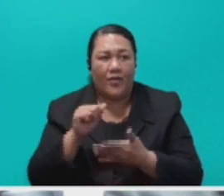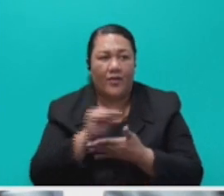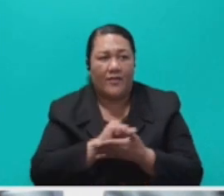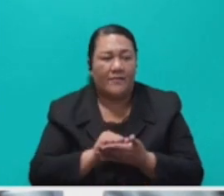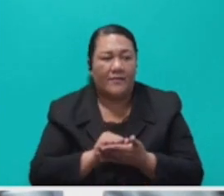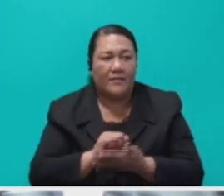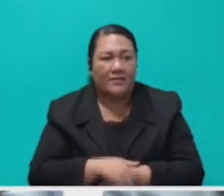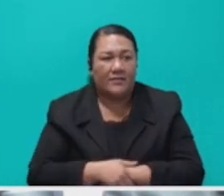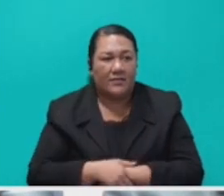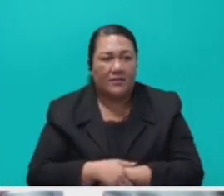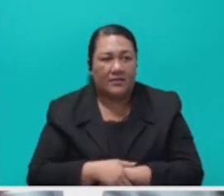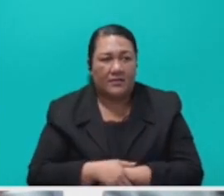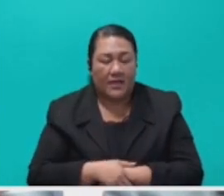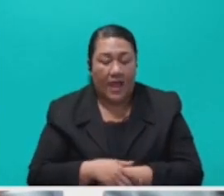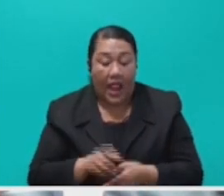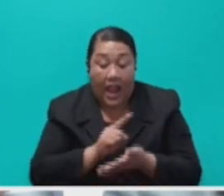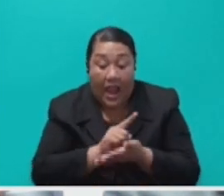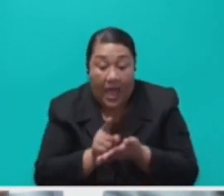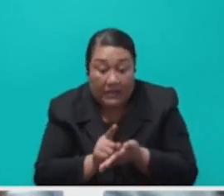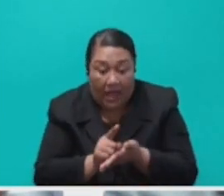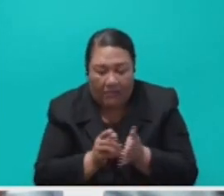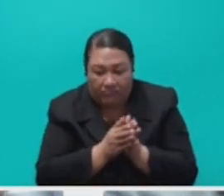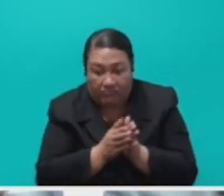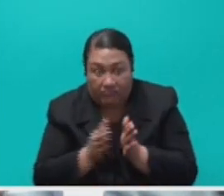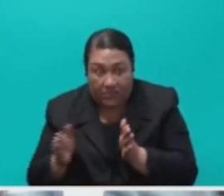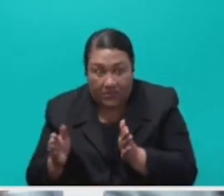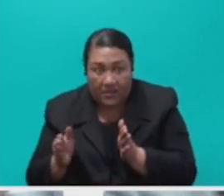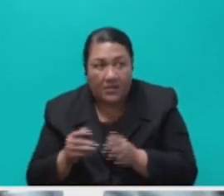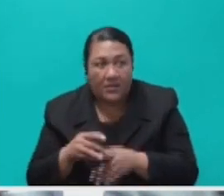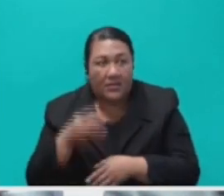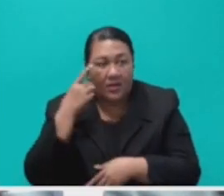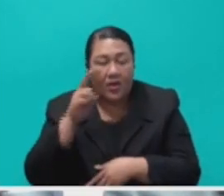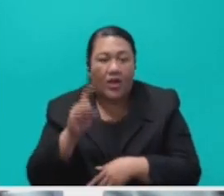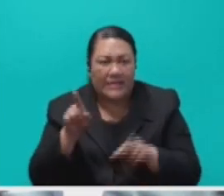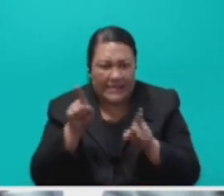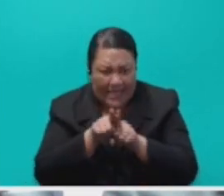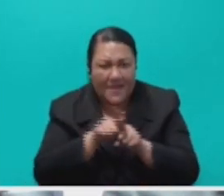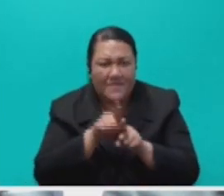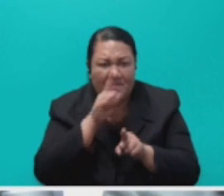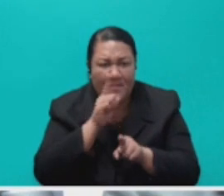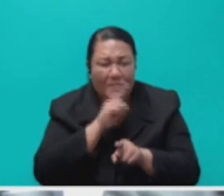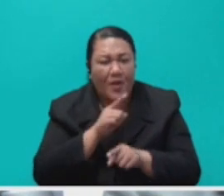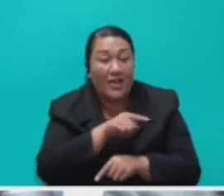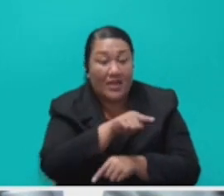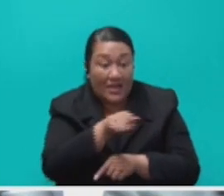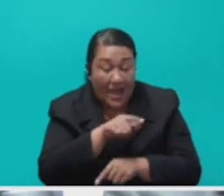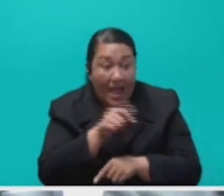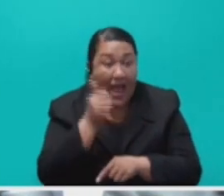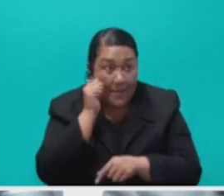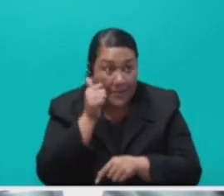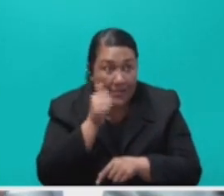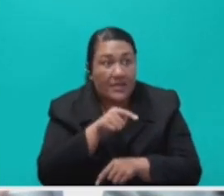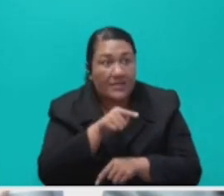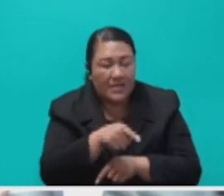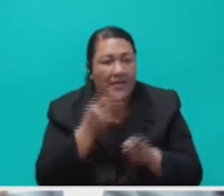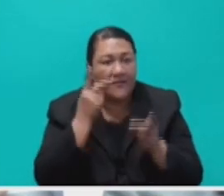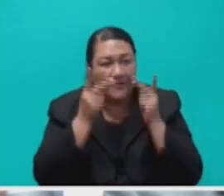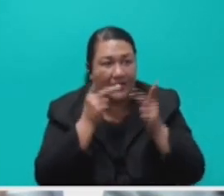After barely a few months later, he calls the same people he apologized to as Vulangi.